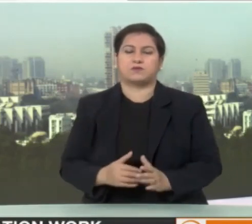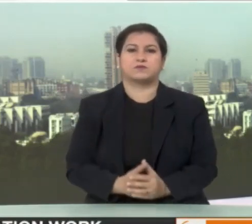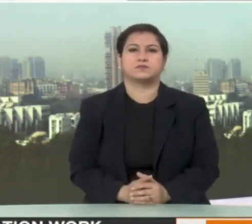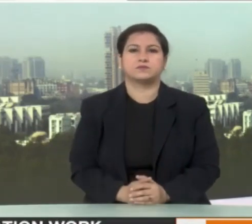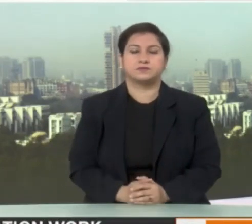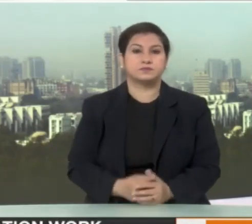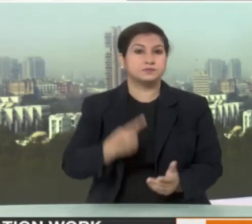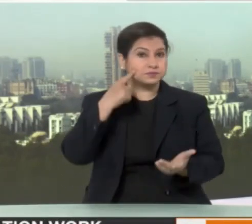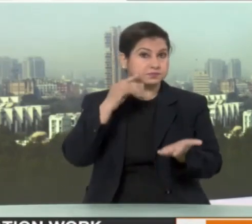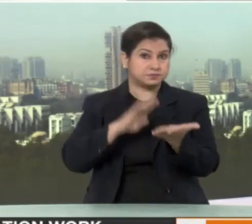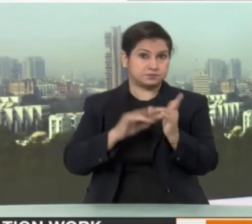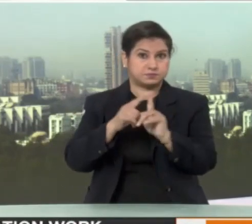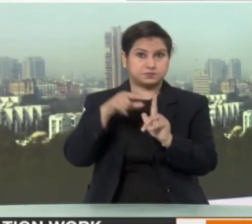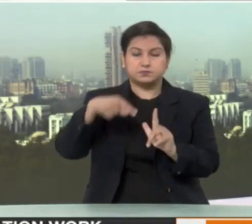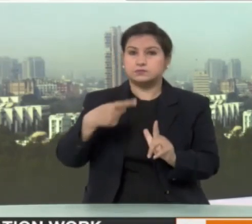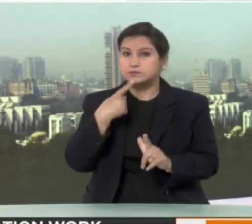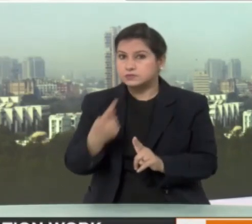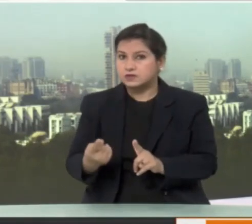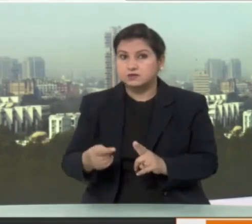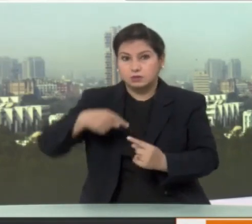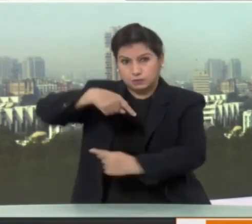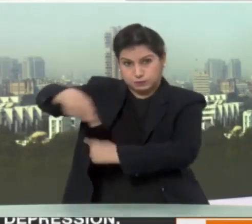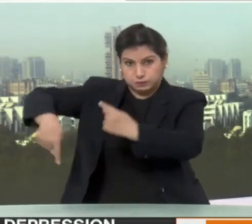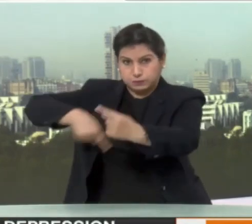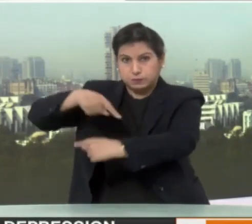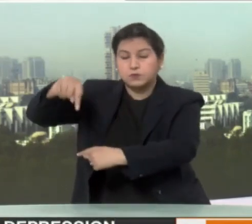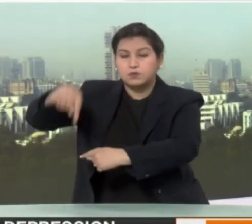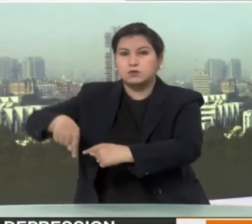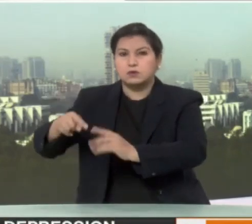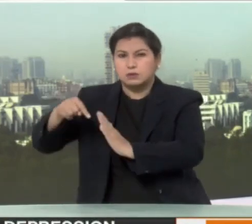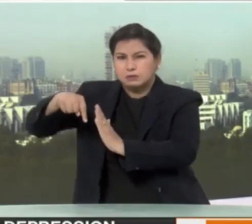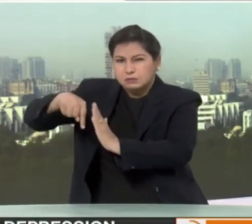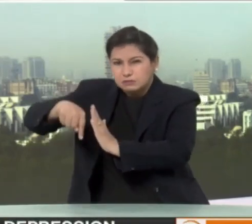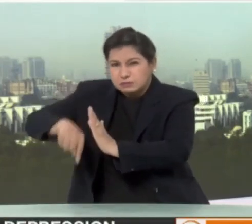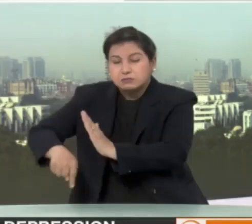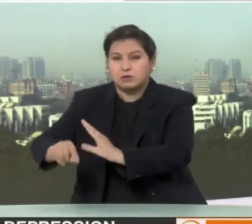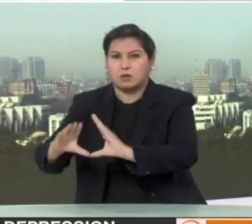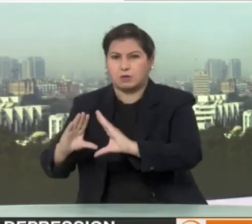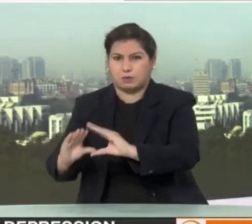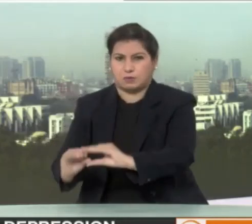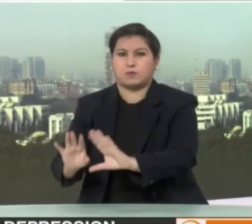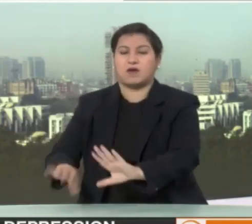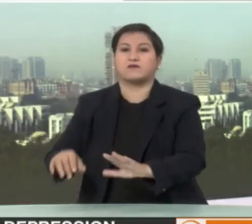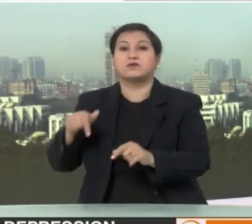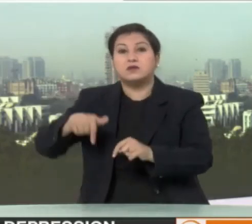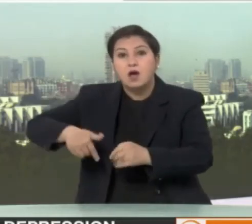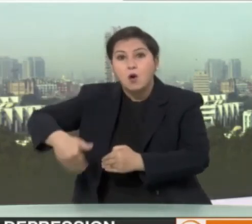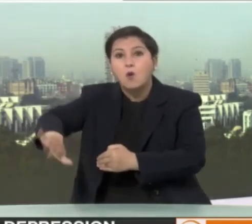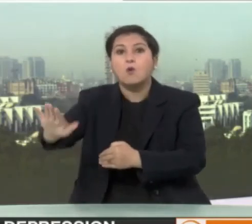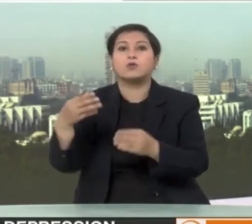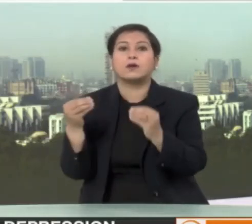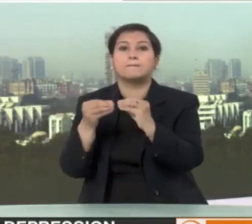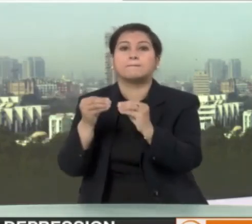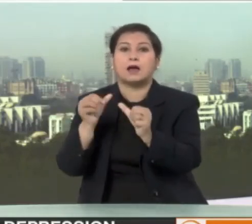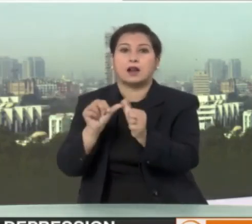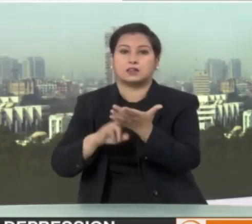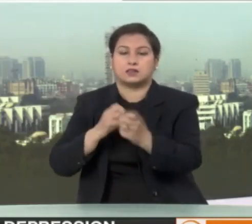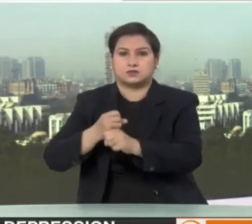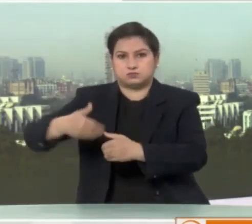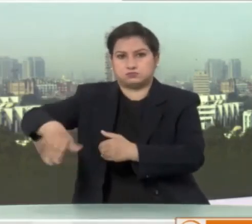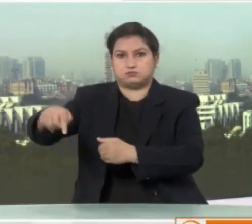The IMD has meanwhile declared that cyclone has weakened into a deep depression and has moved to Bangladesh.